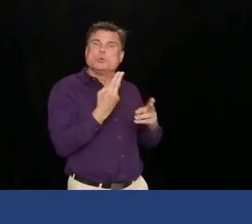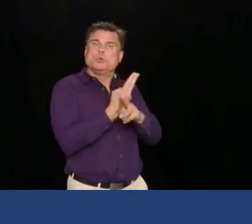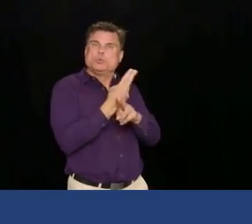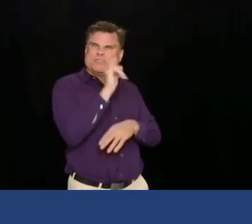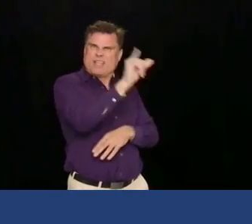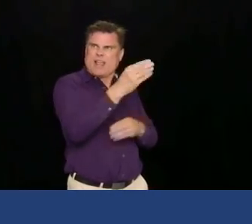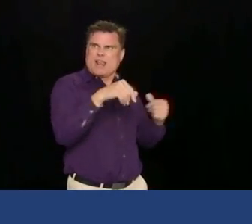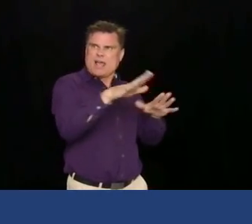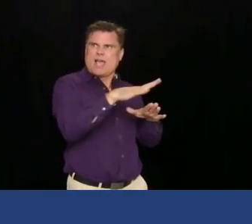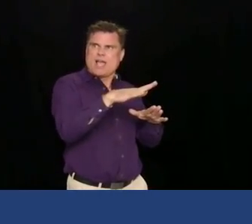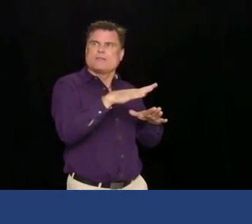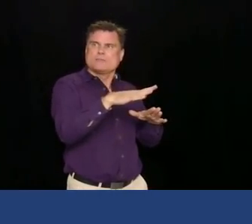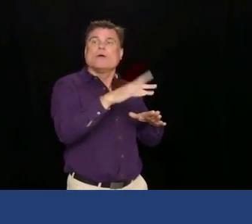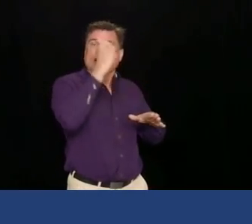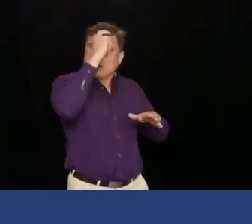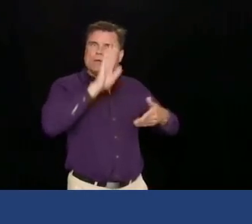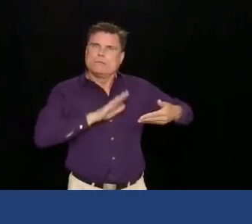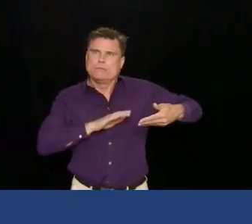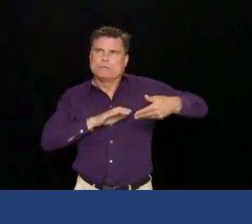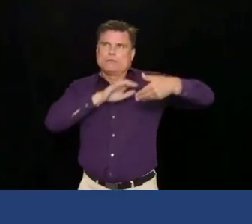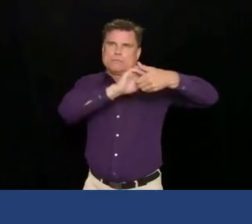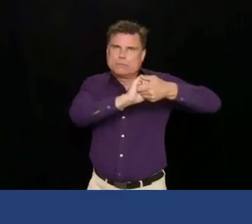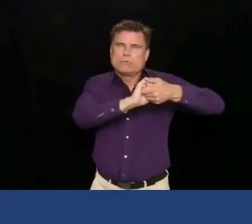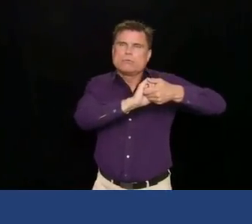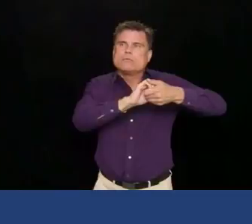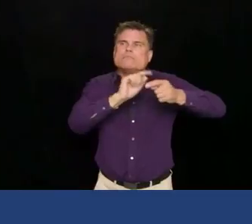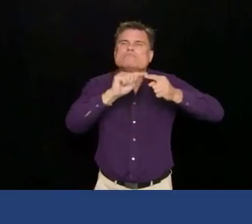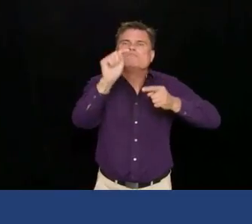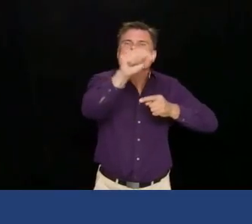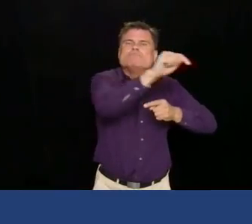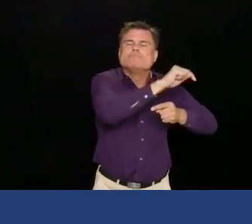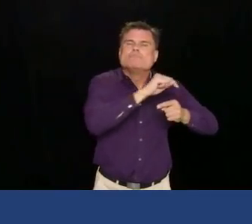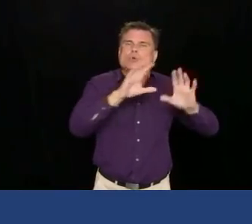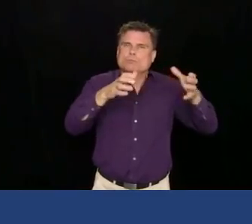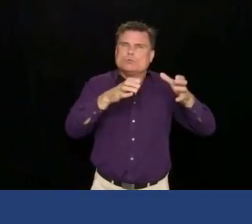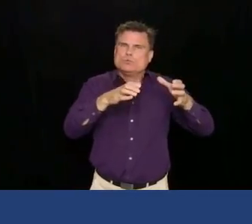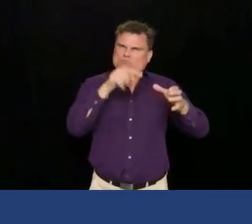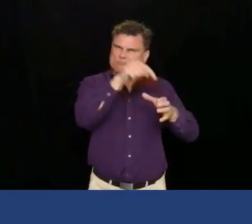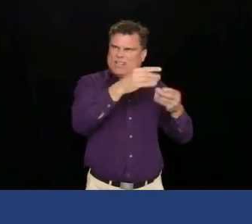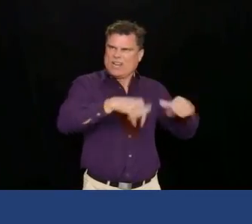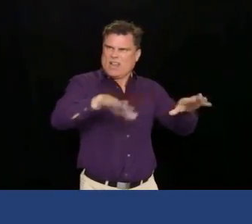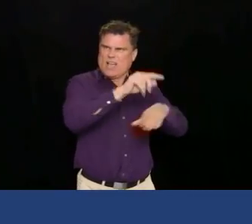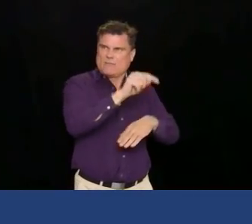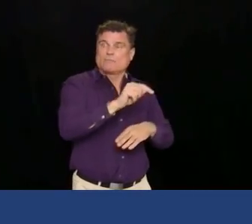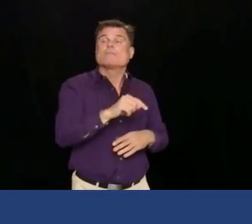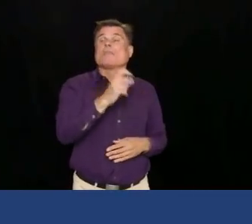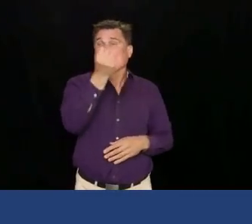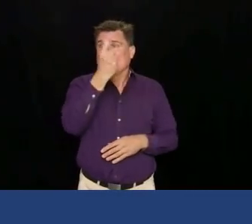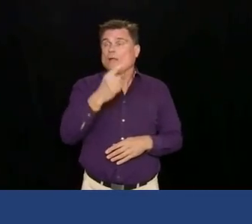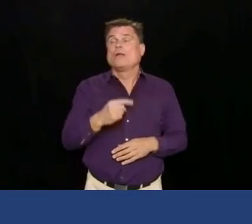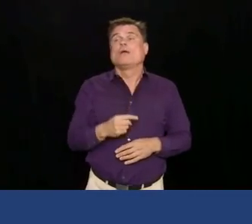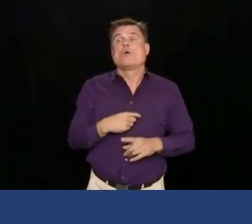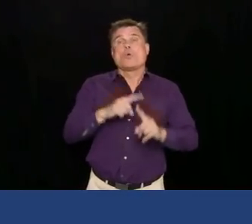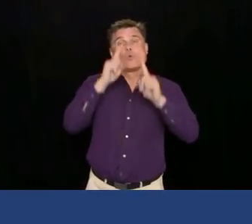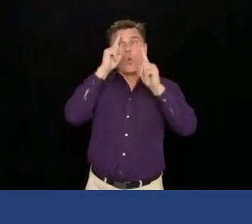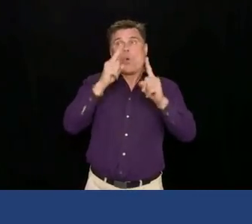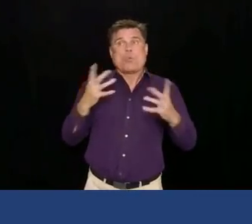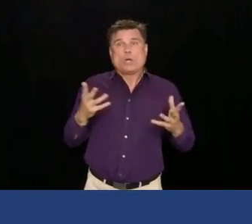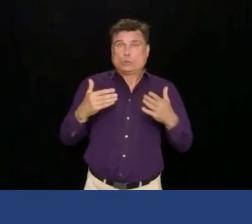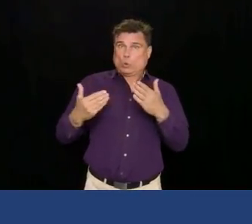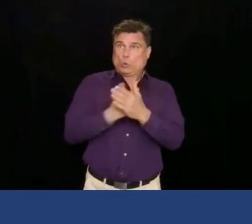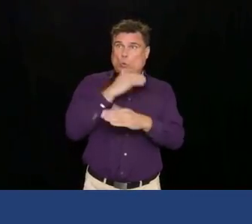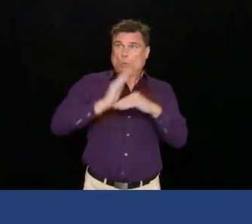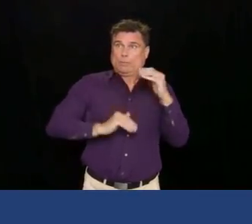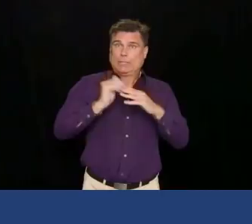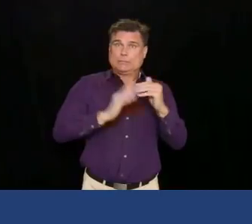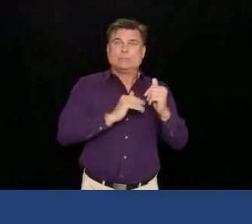and work with partners to ensure that, as we've mentioned, that the building is state-of-the-art for